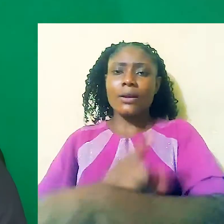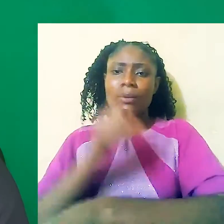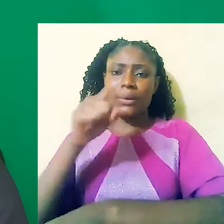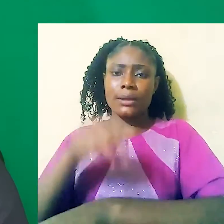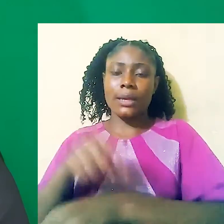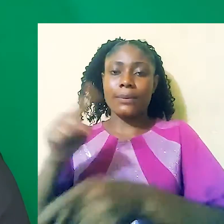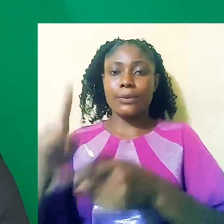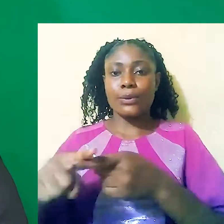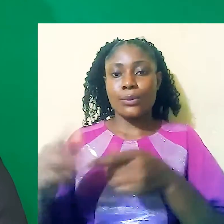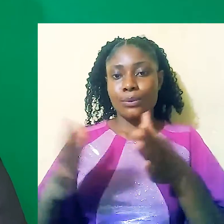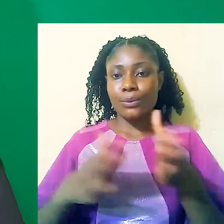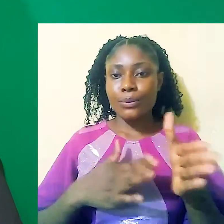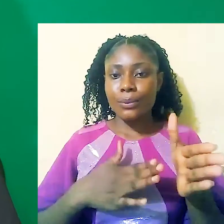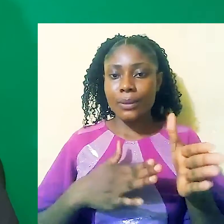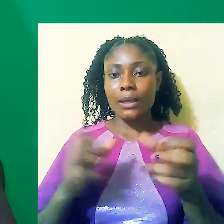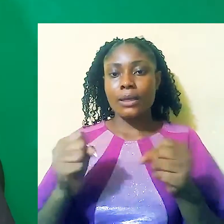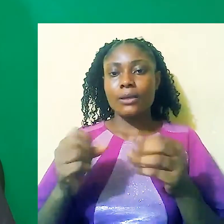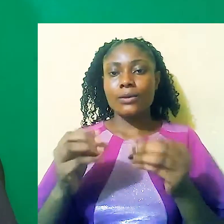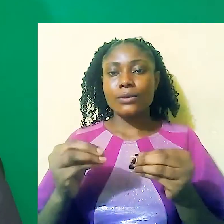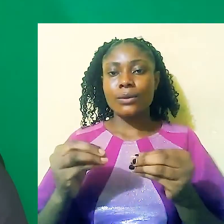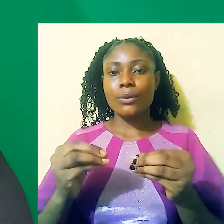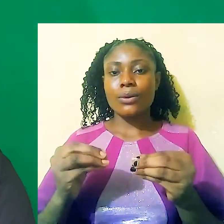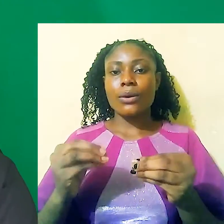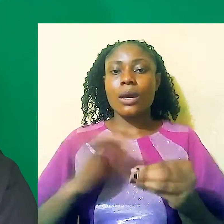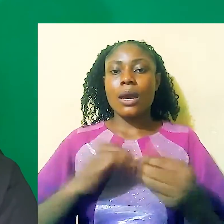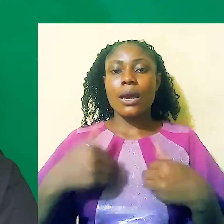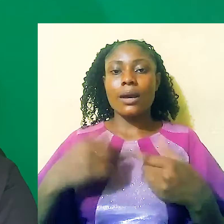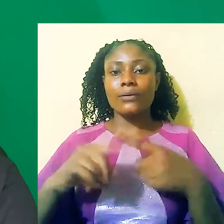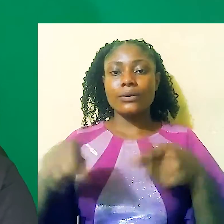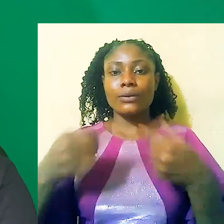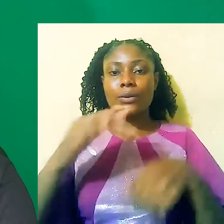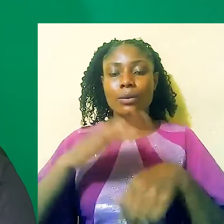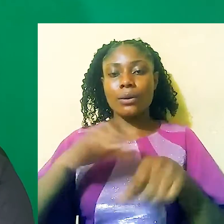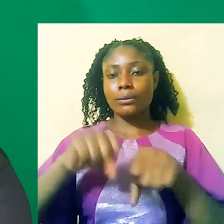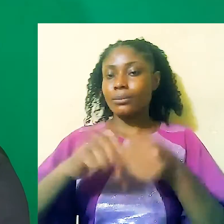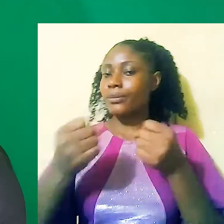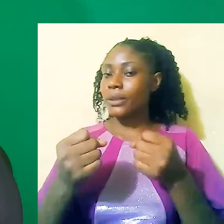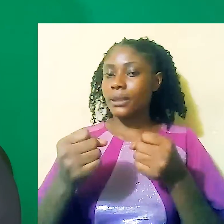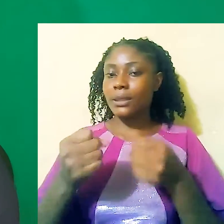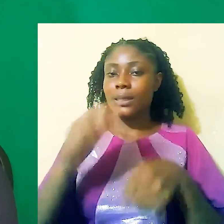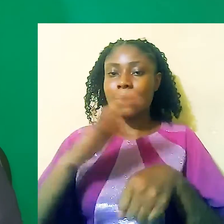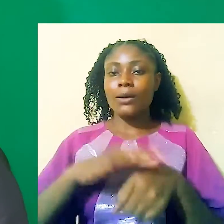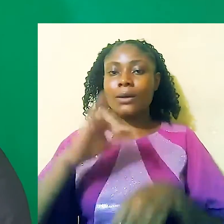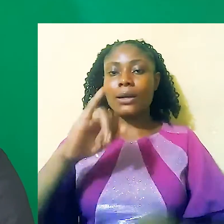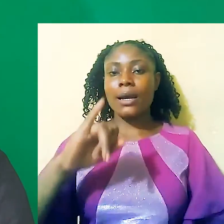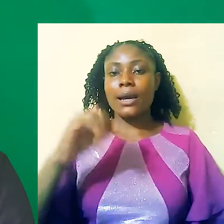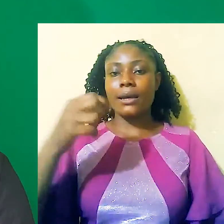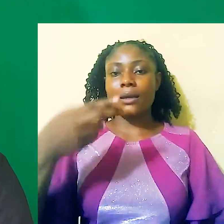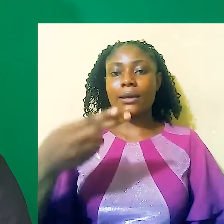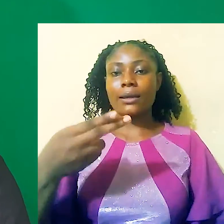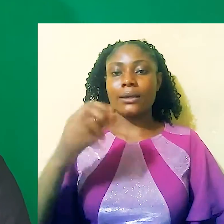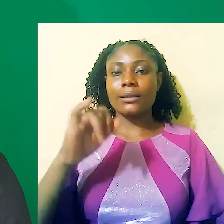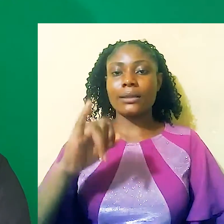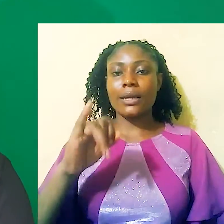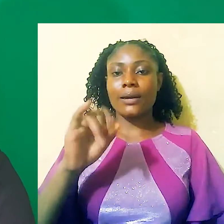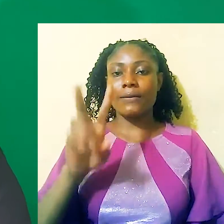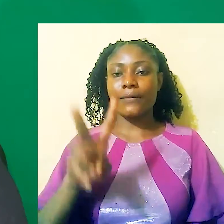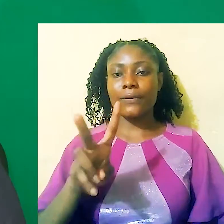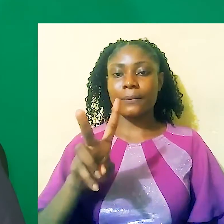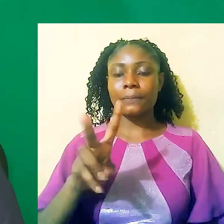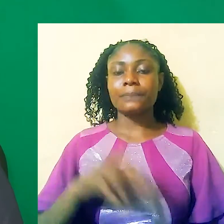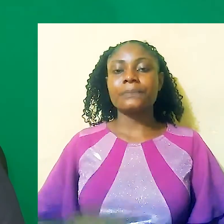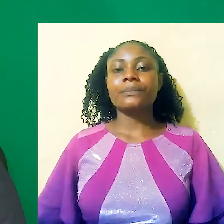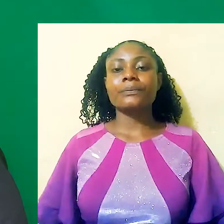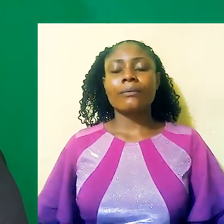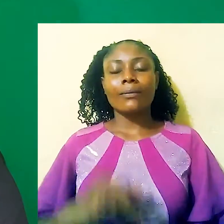a whole lot of time to prepare. So I had to go on break on Indigenous Hands,